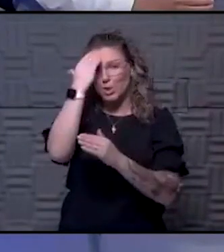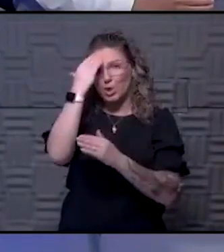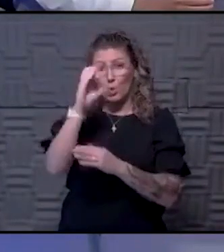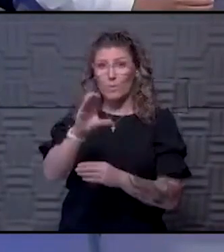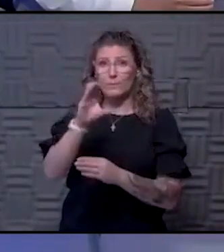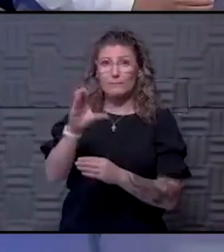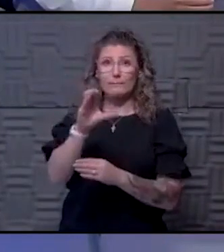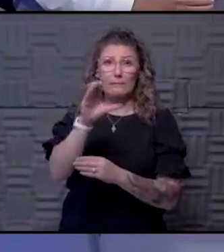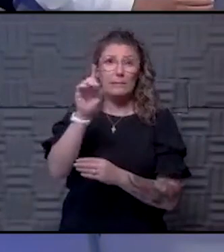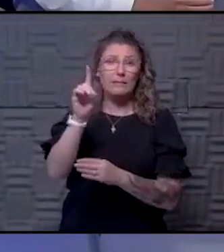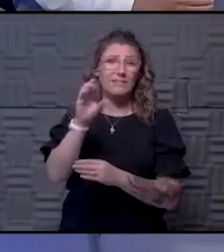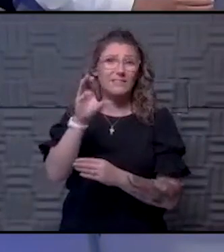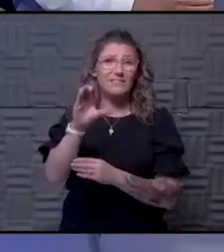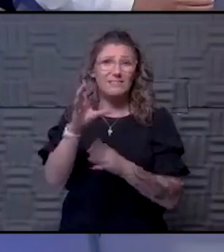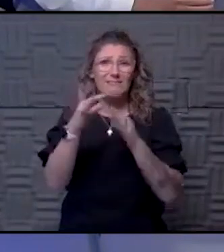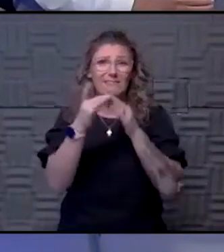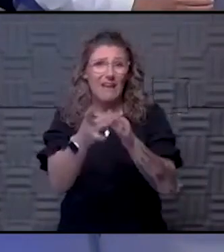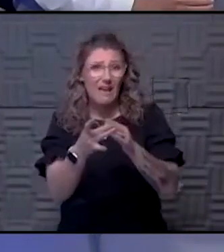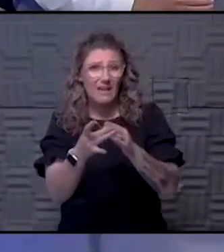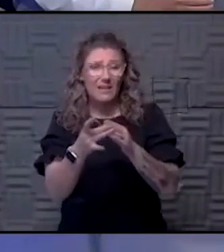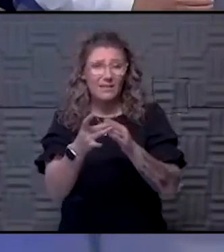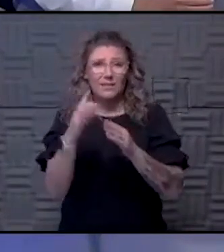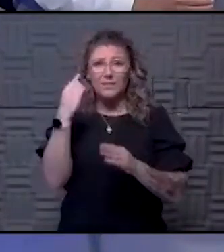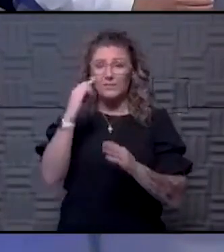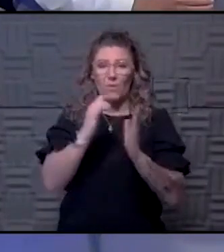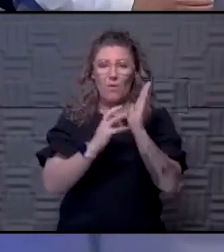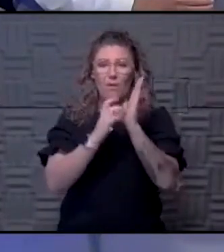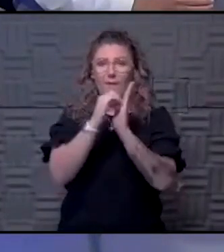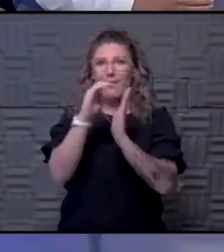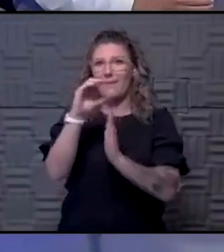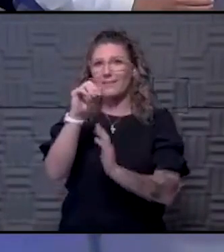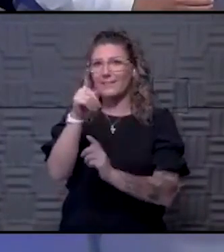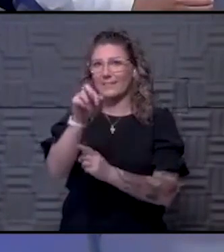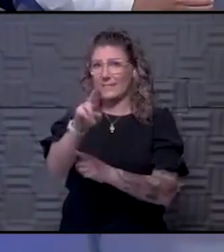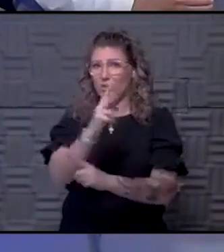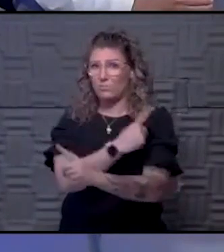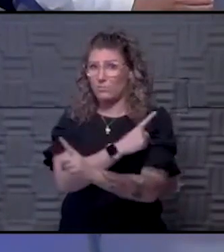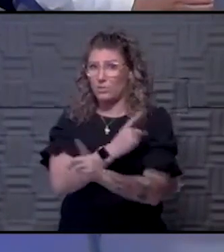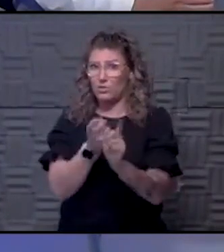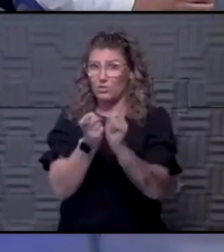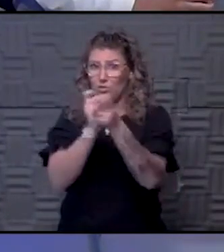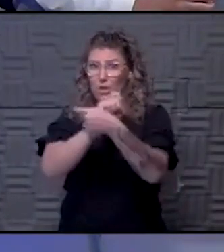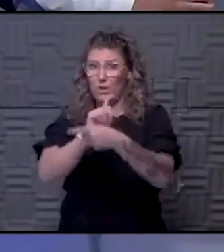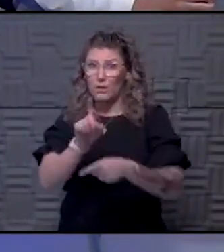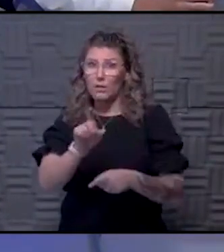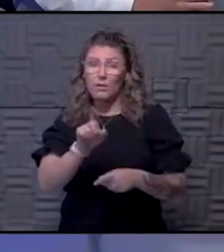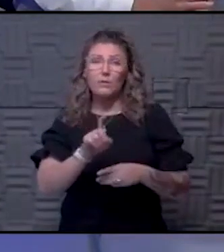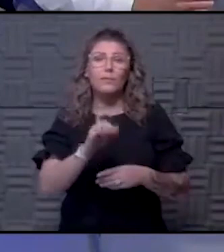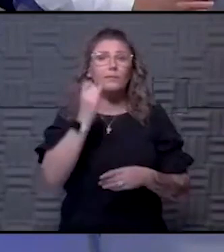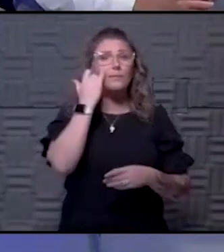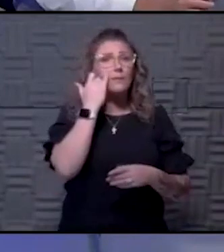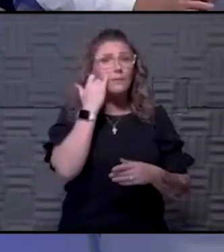CDC guidance on vaccine for cancer patients changed? And if a